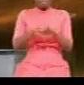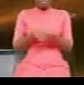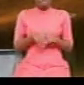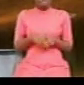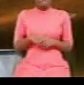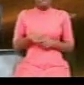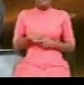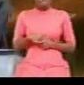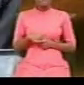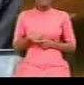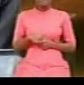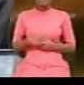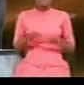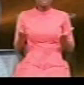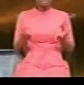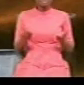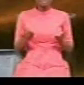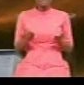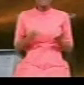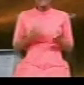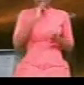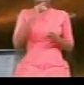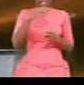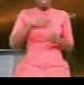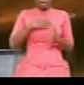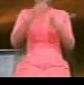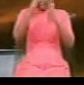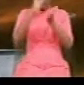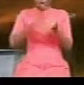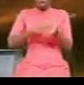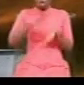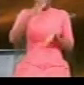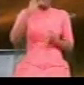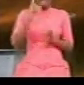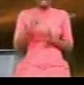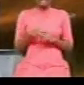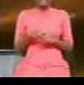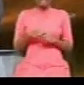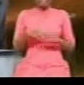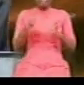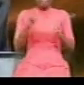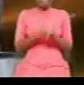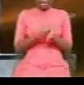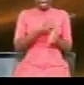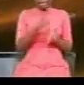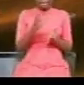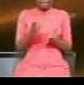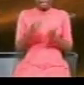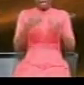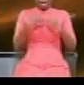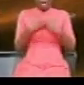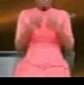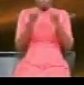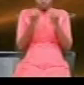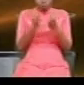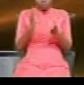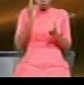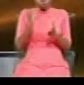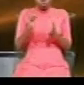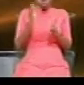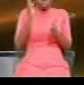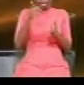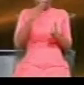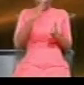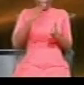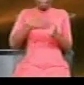important. Herein is my Father glorified, that ye bear much fruit, so shall ye